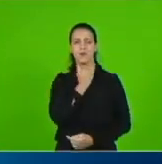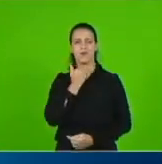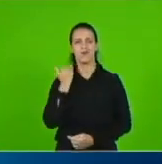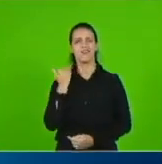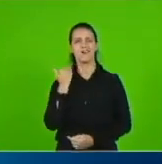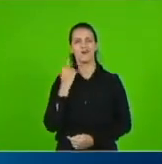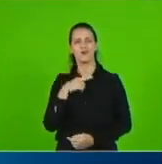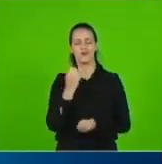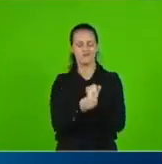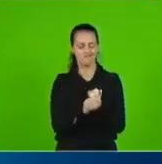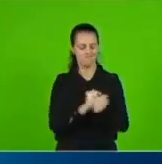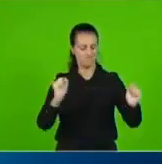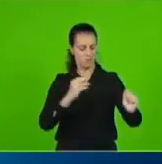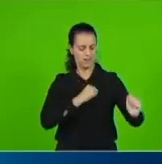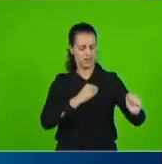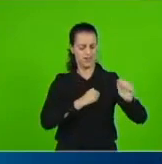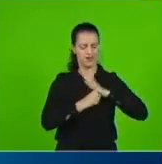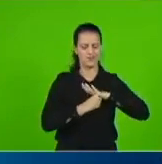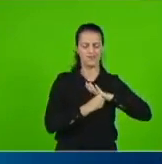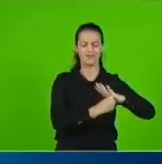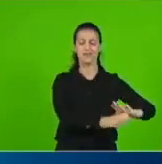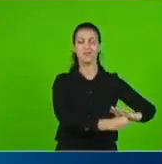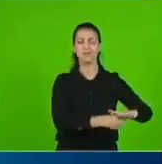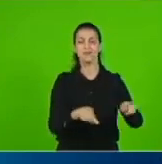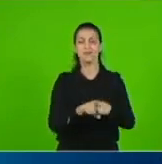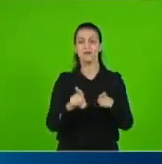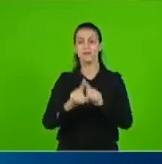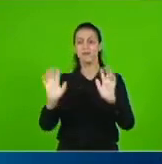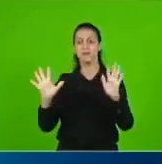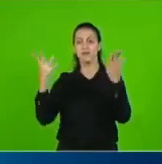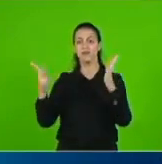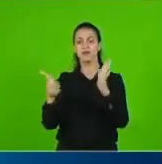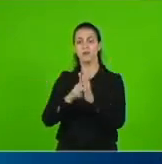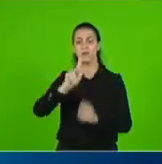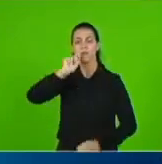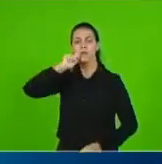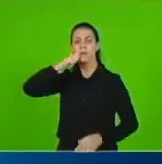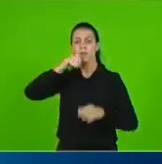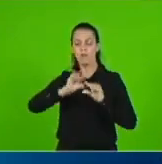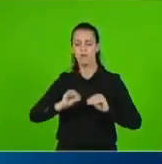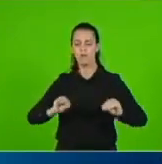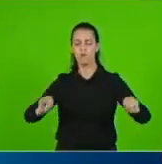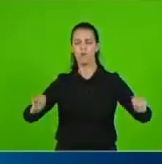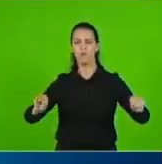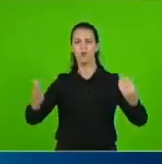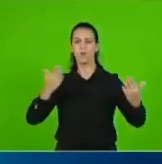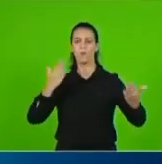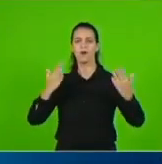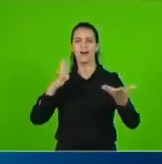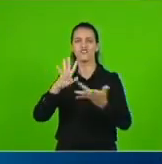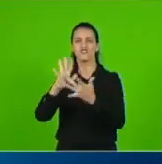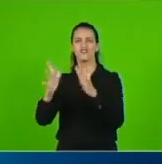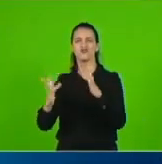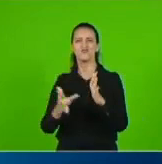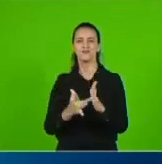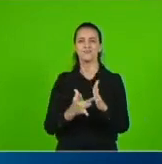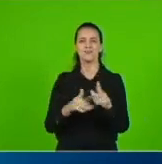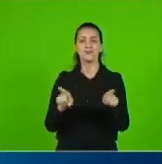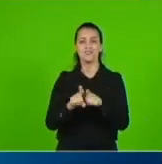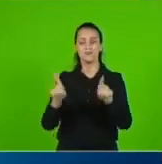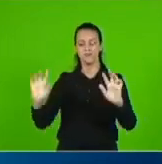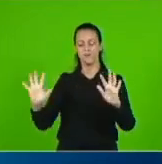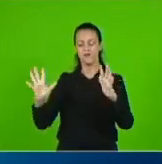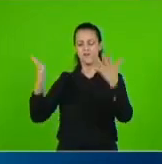In the Feast of Passover, Jesus, he's the Lamb of God. In the Feast of the